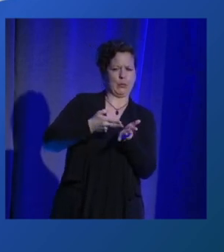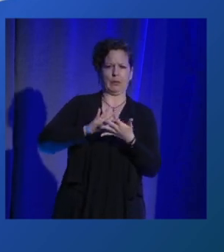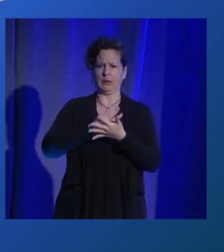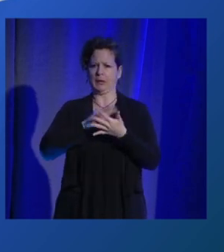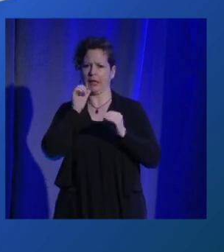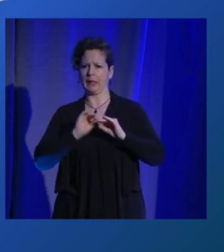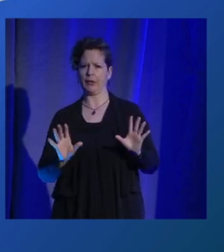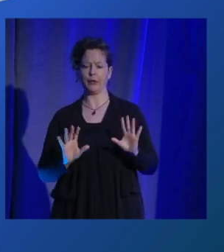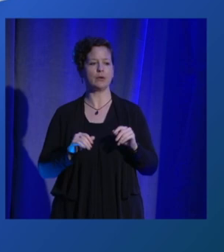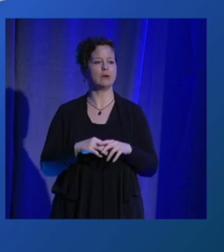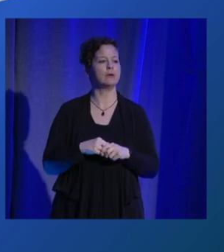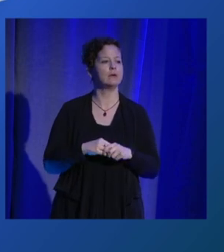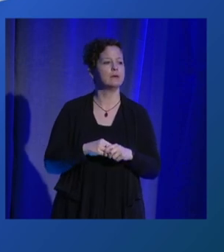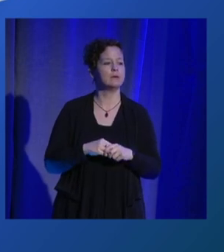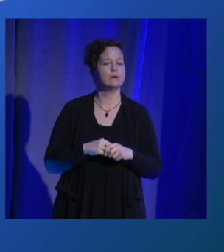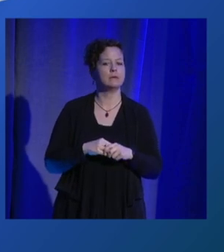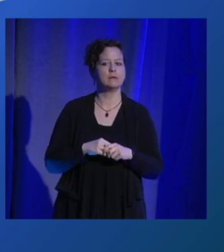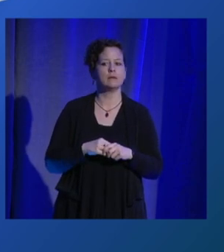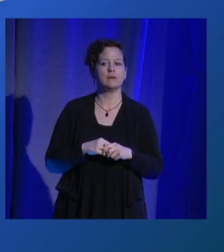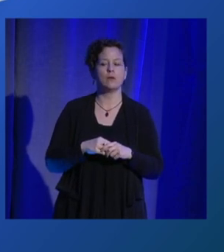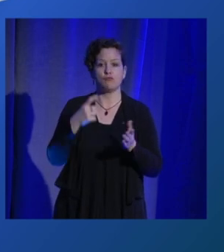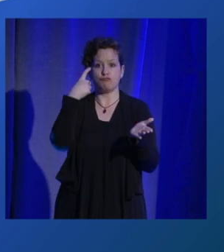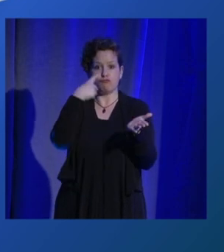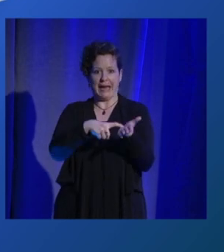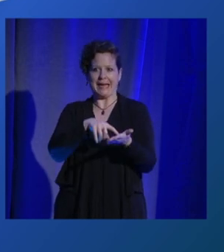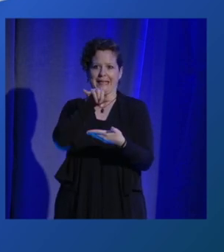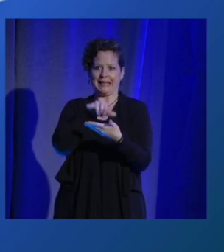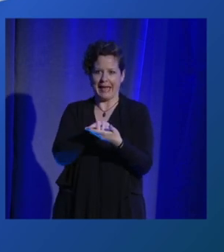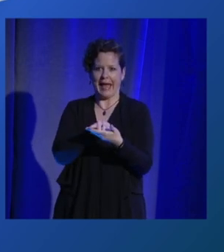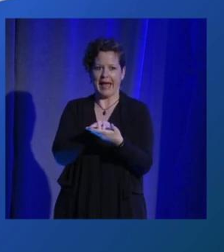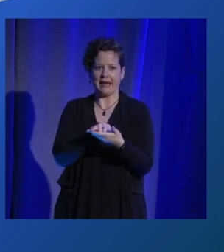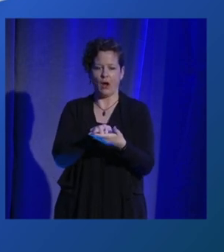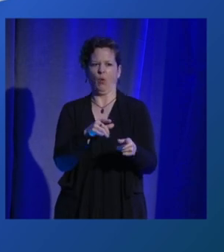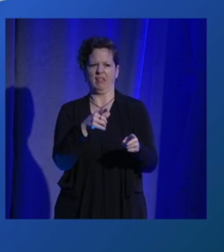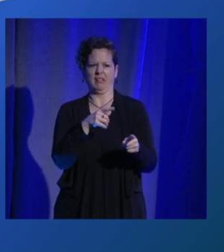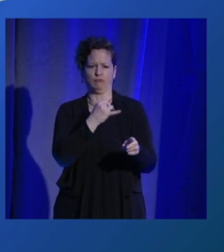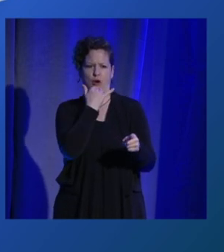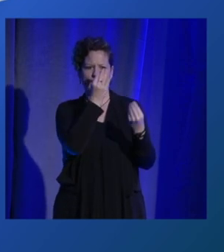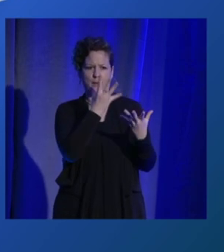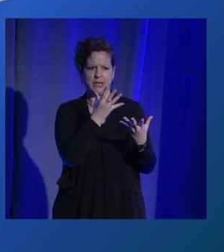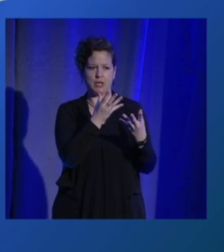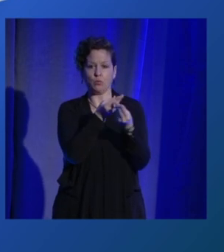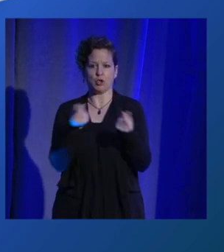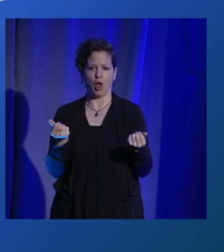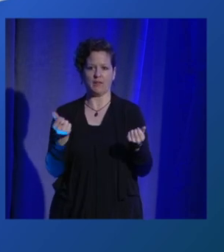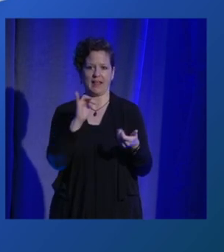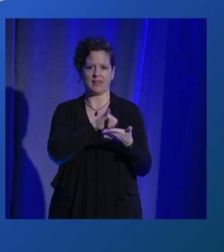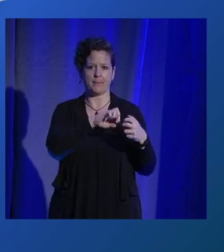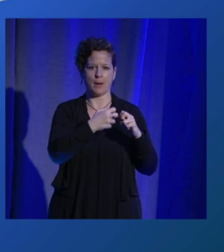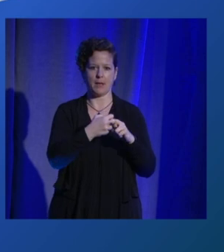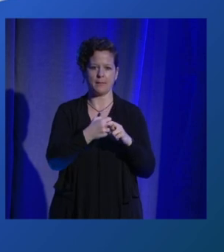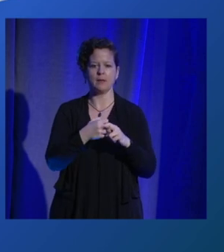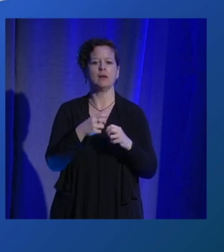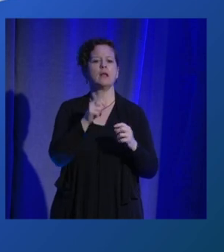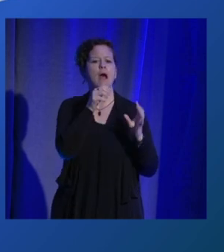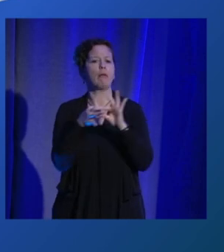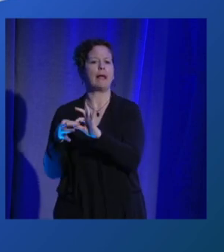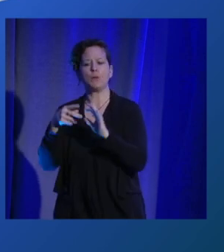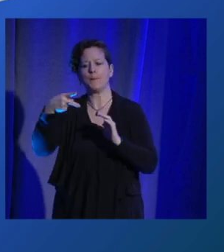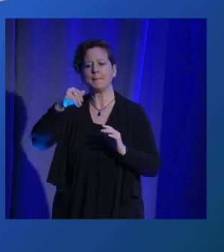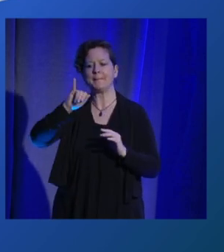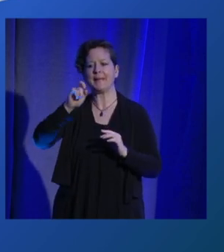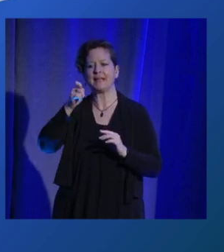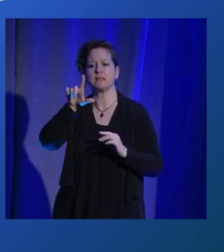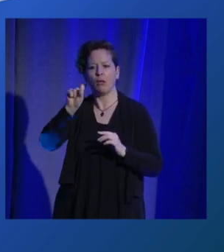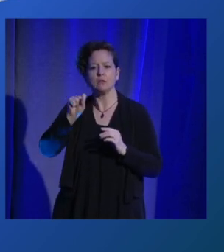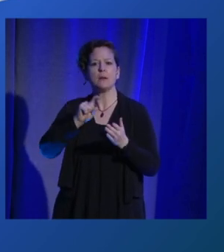being having that information and getting resolution on that information and I'm not talking about pixels resolution